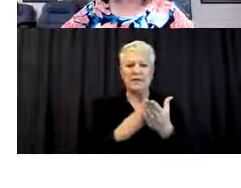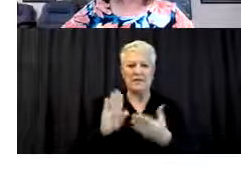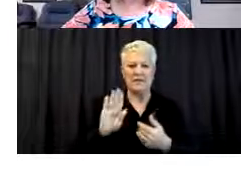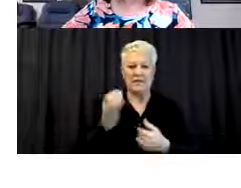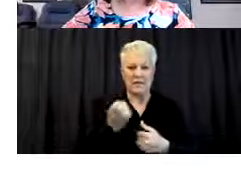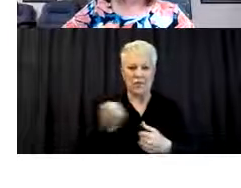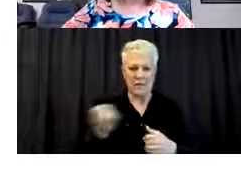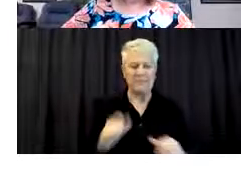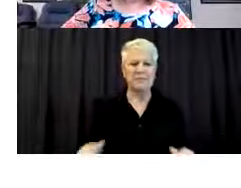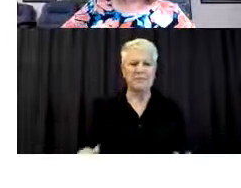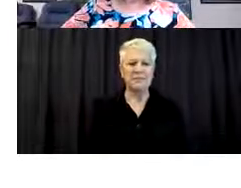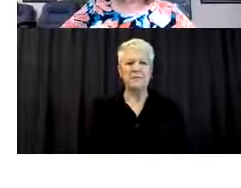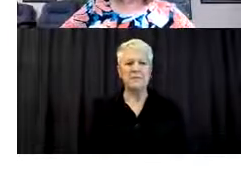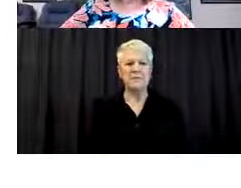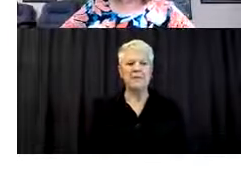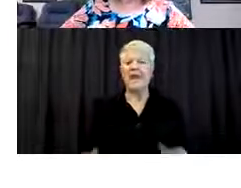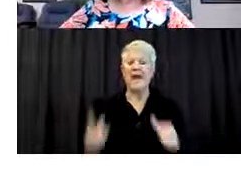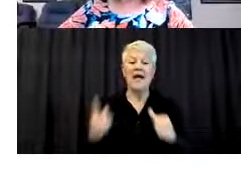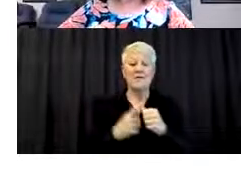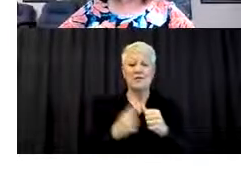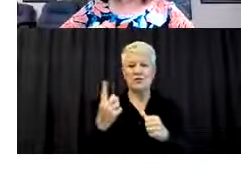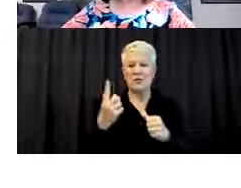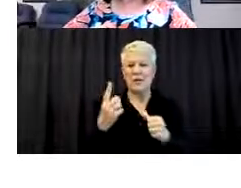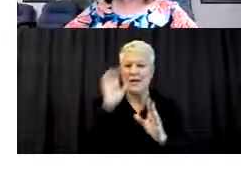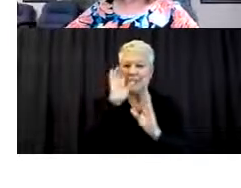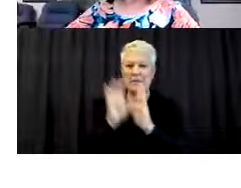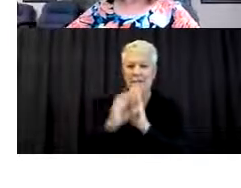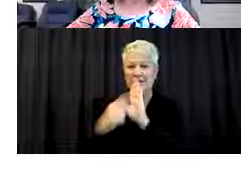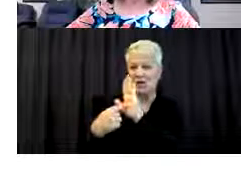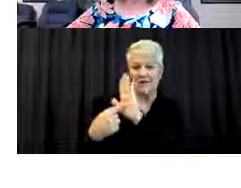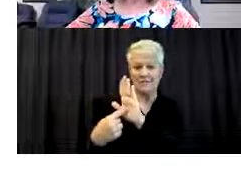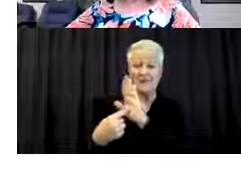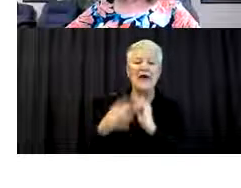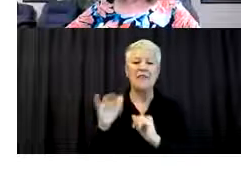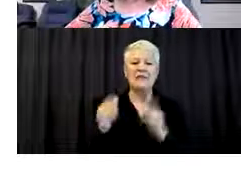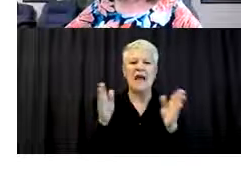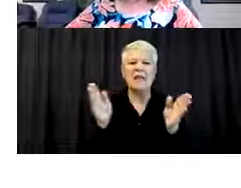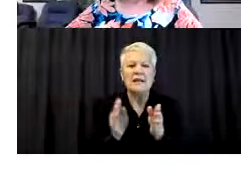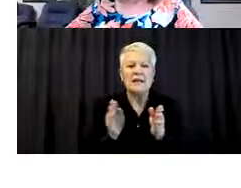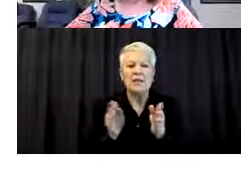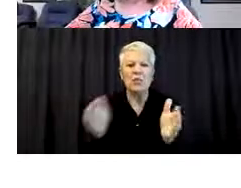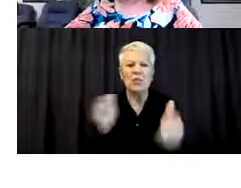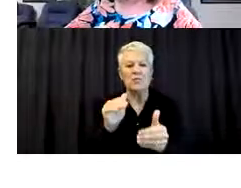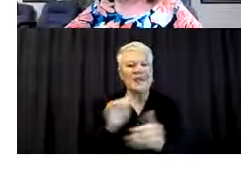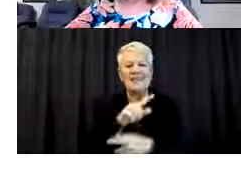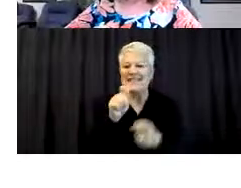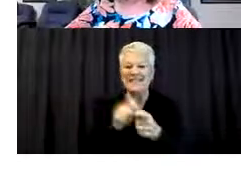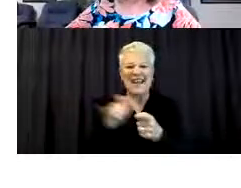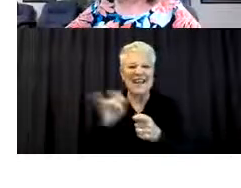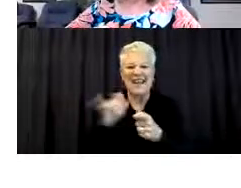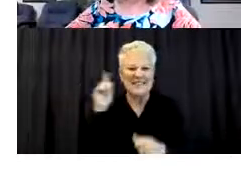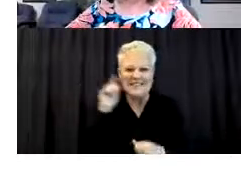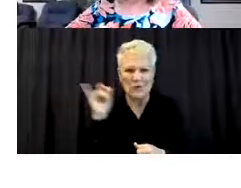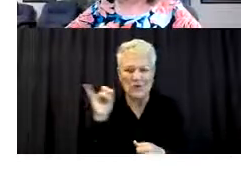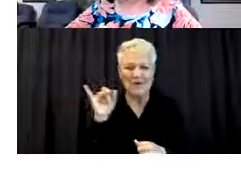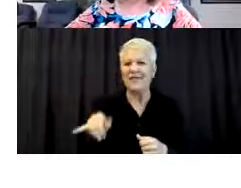equipment. The first one pictured here is the little room. And it's kind of exactly as it sounds. It